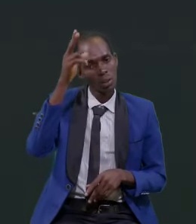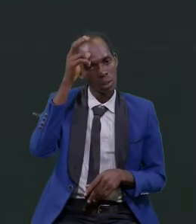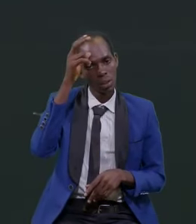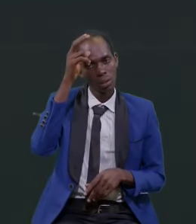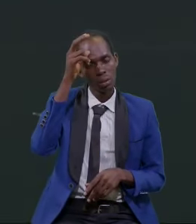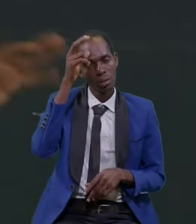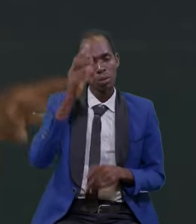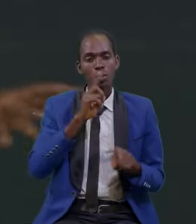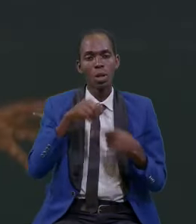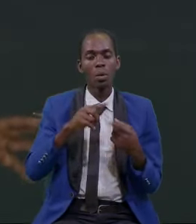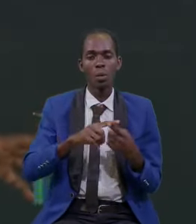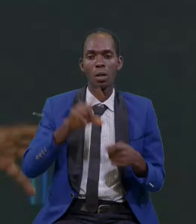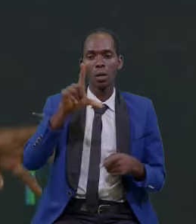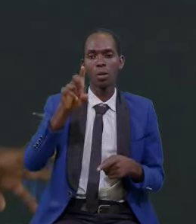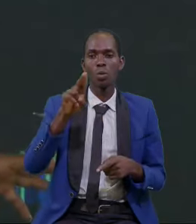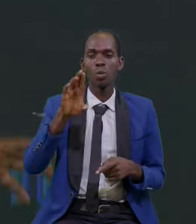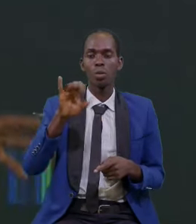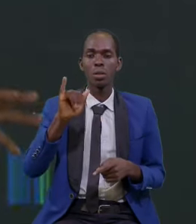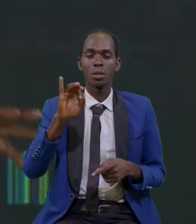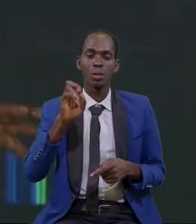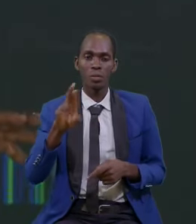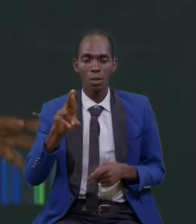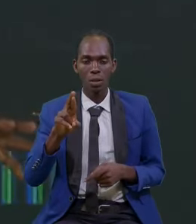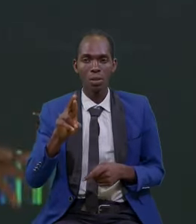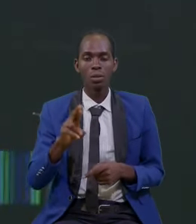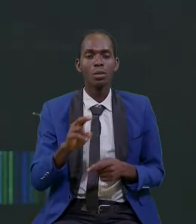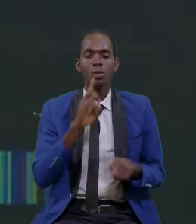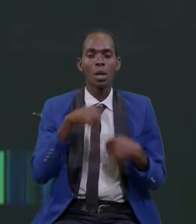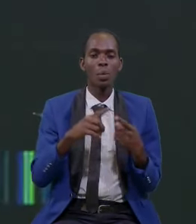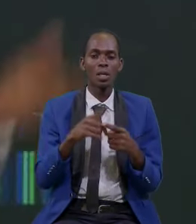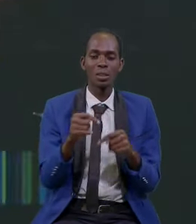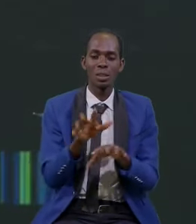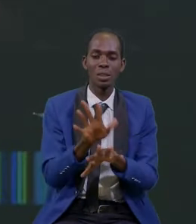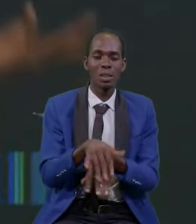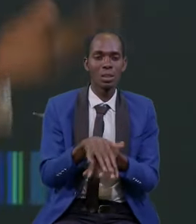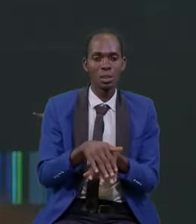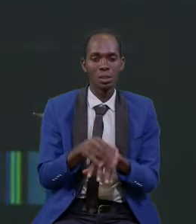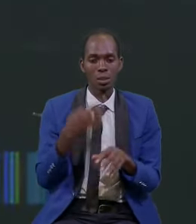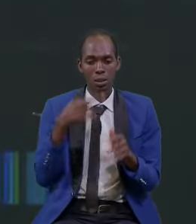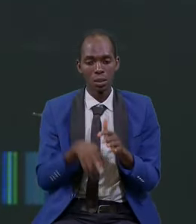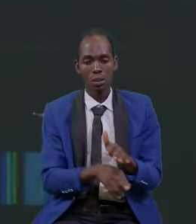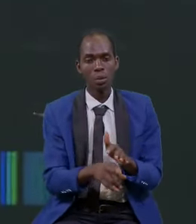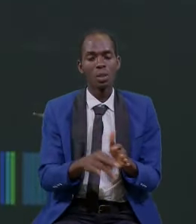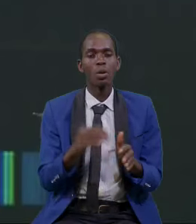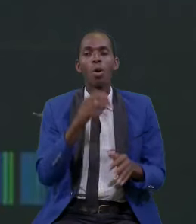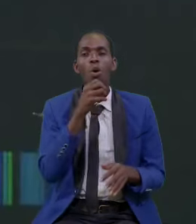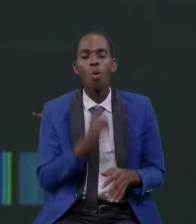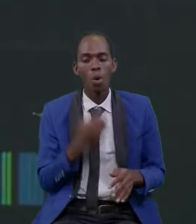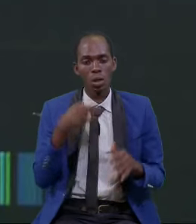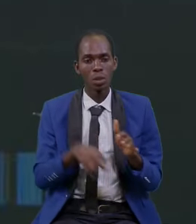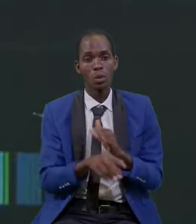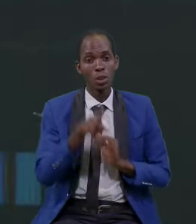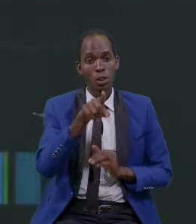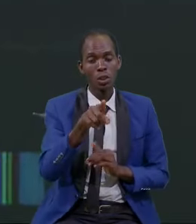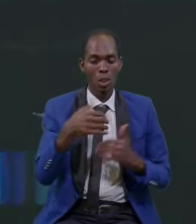Lucifer. It's referring to the cunning serpent, old serpent. Ye have overcome